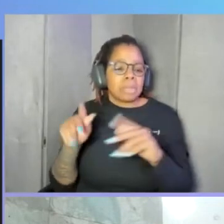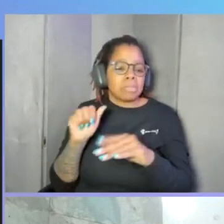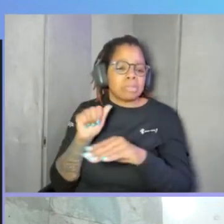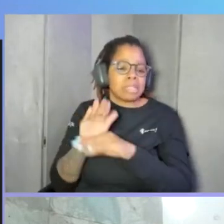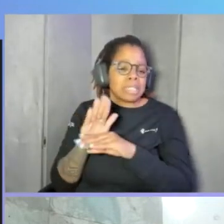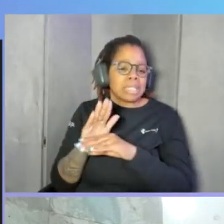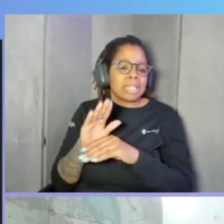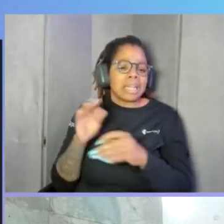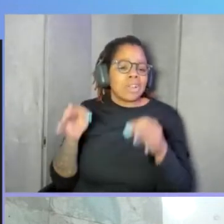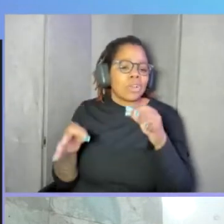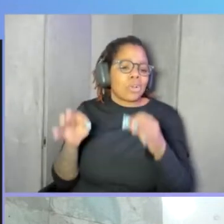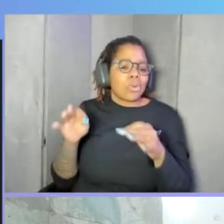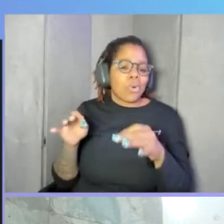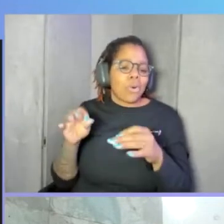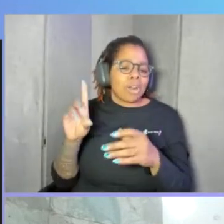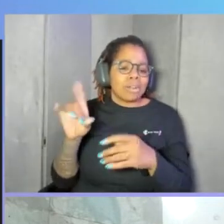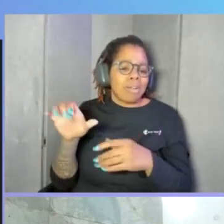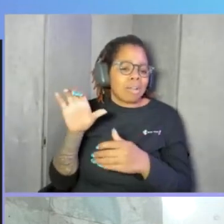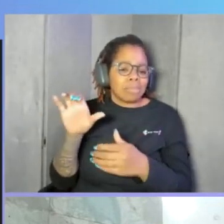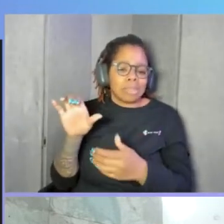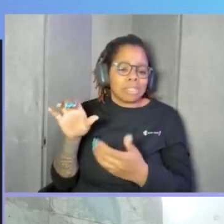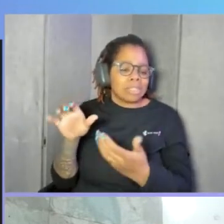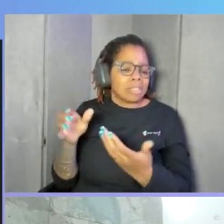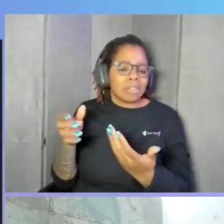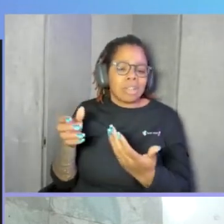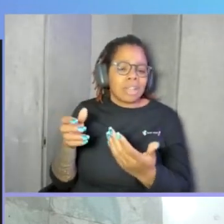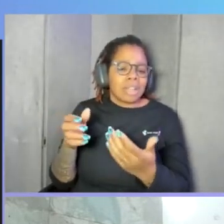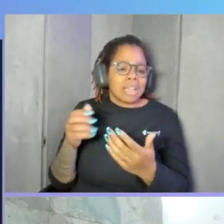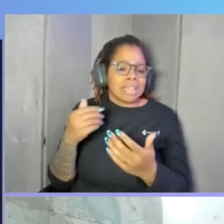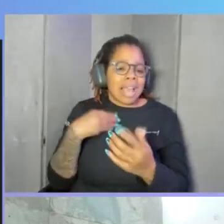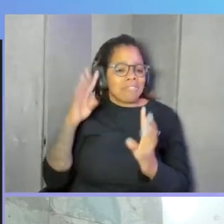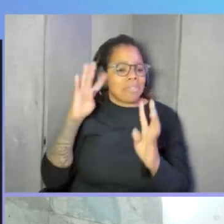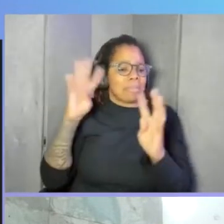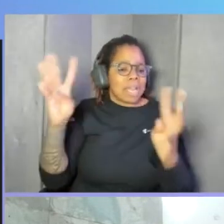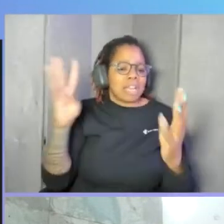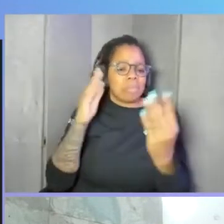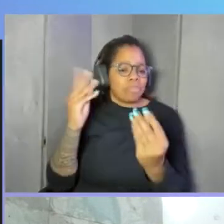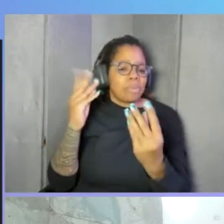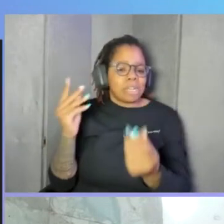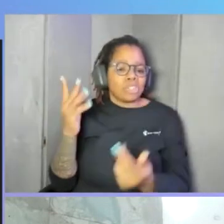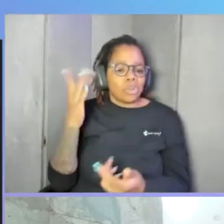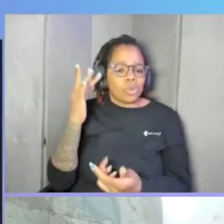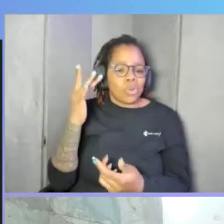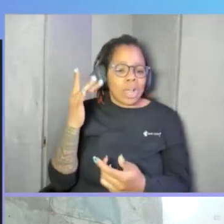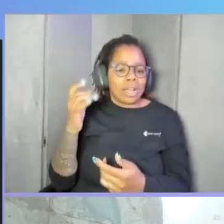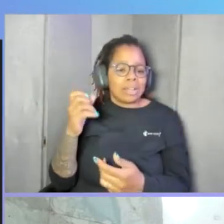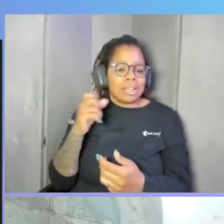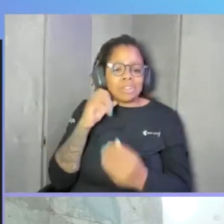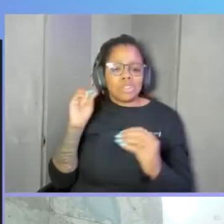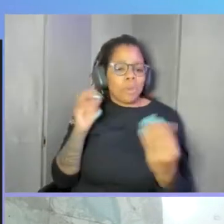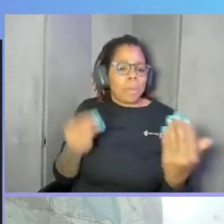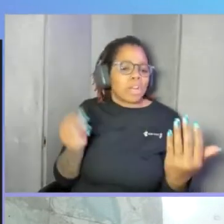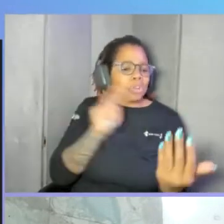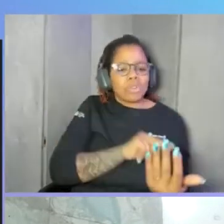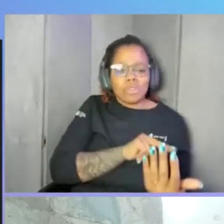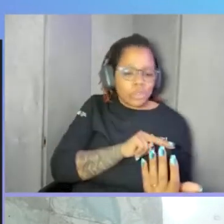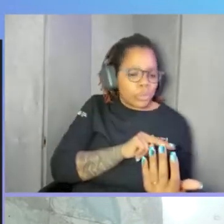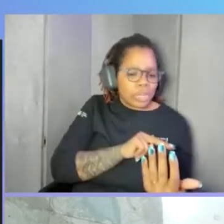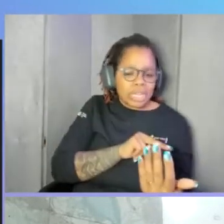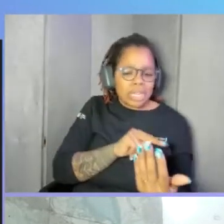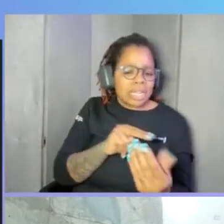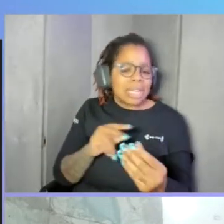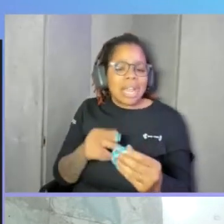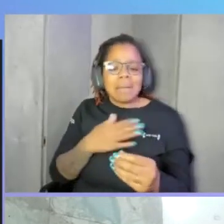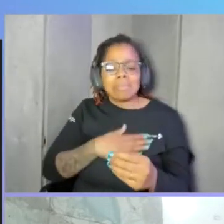court cases, documents to the courts with made up information in them because it didn't get reviewed by a human. Don't make